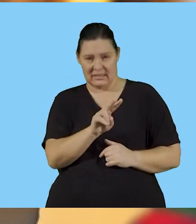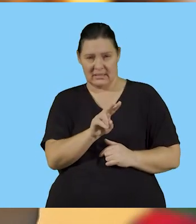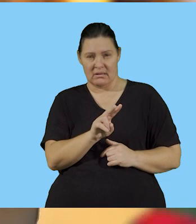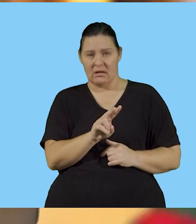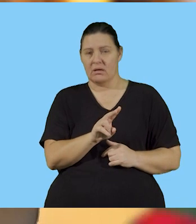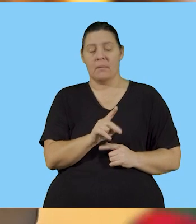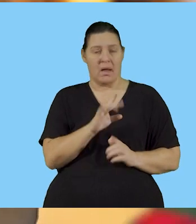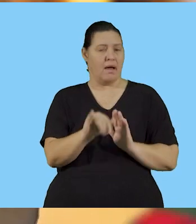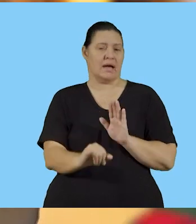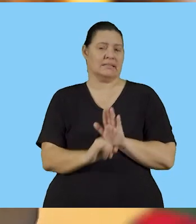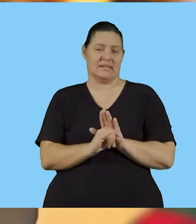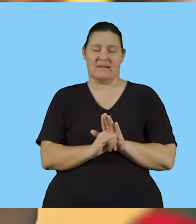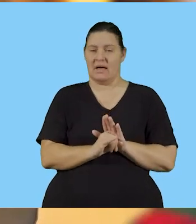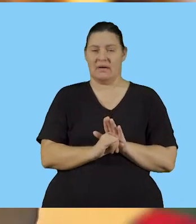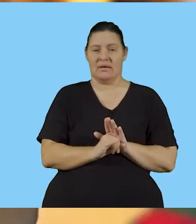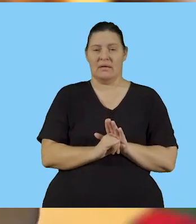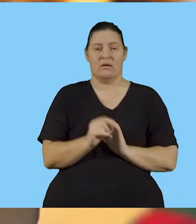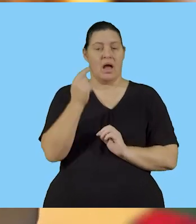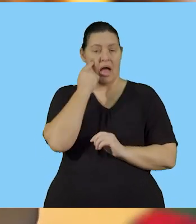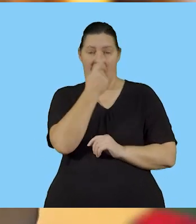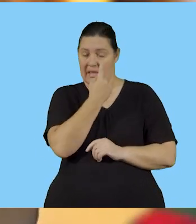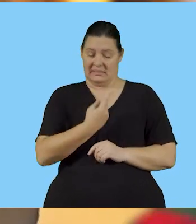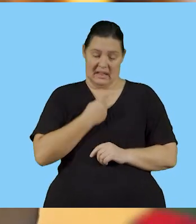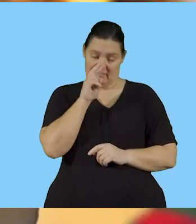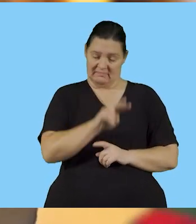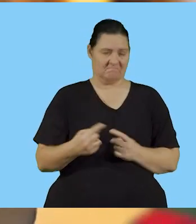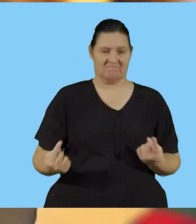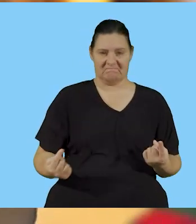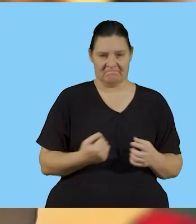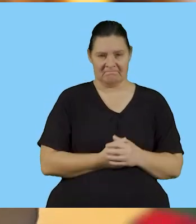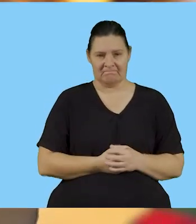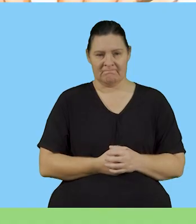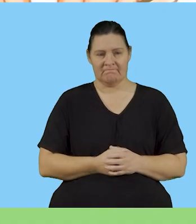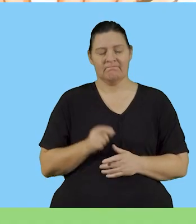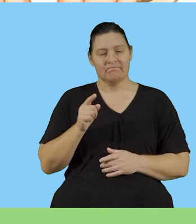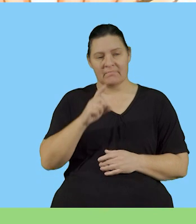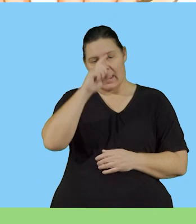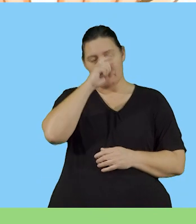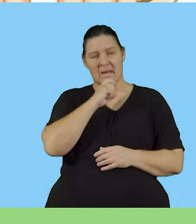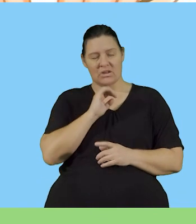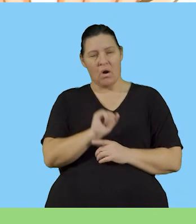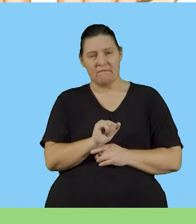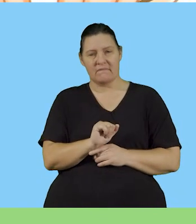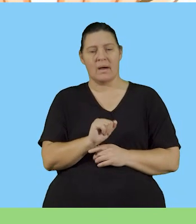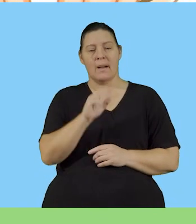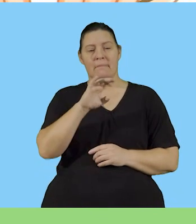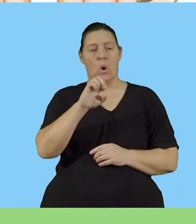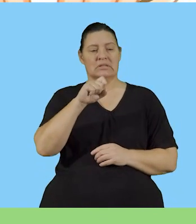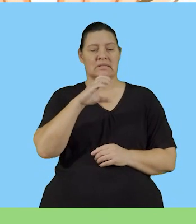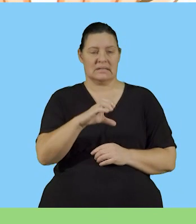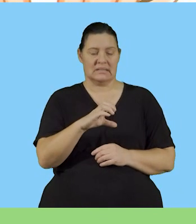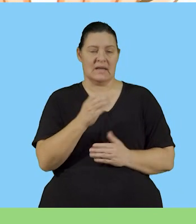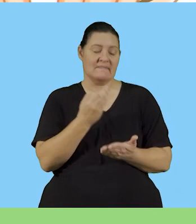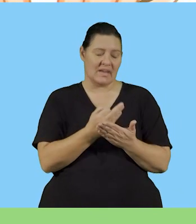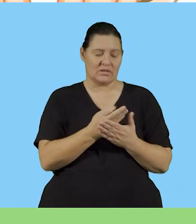we will not be able to identify them with our naked eyes. This is a picture that shows an example of biotic